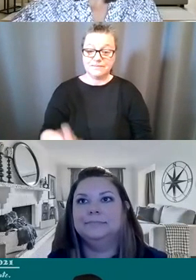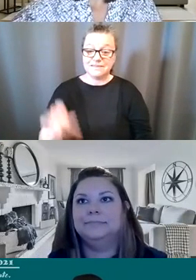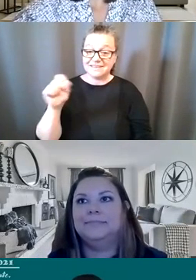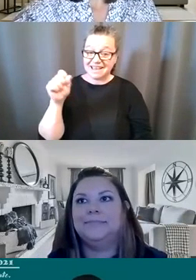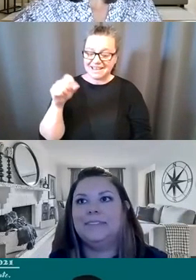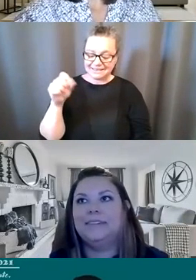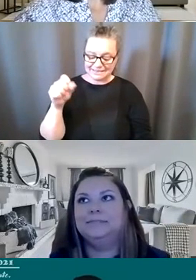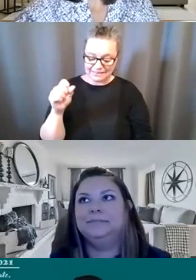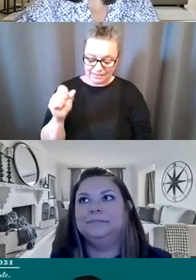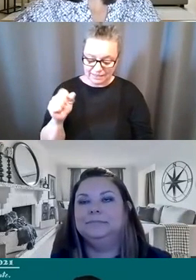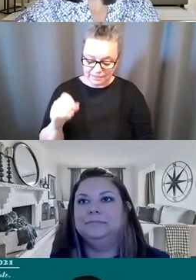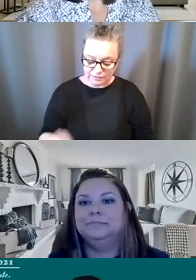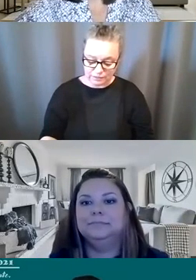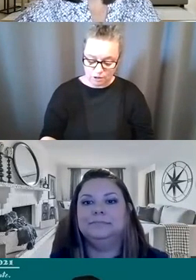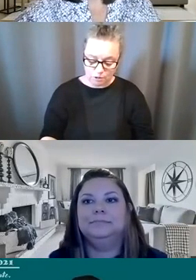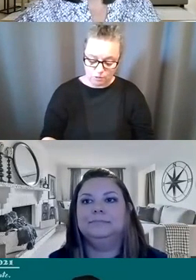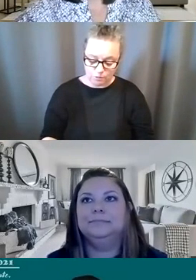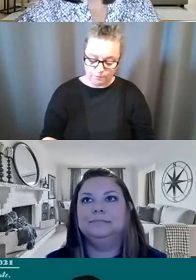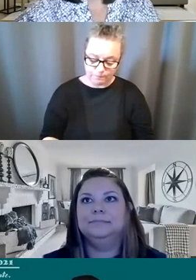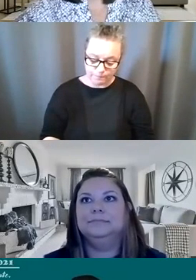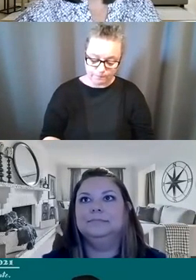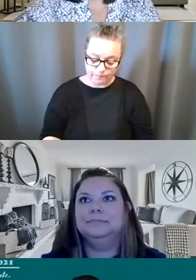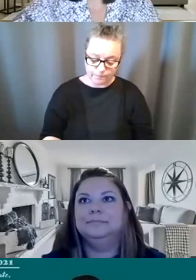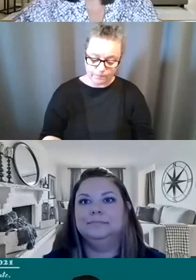Yes. So let's see here.